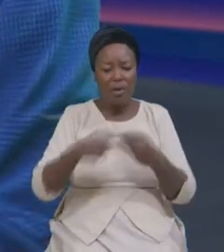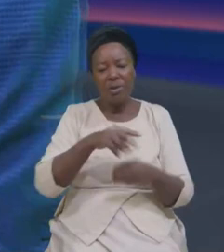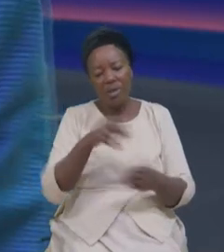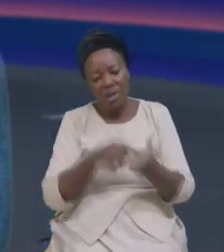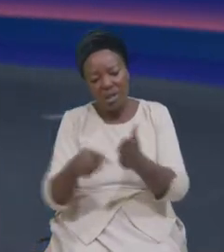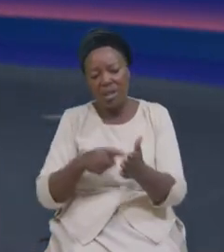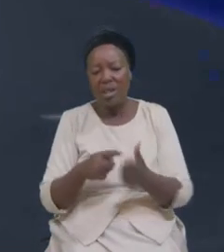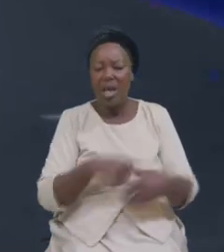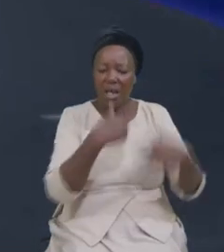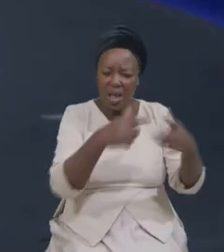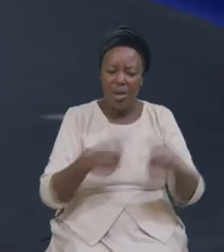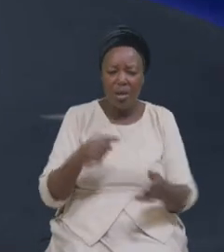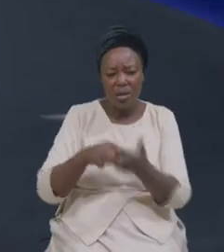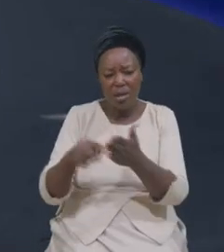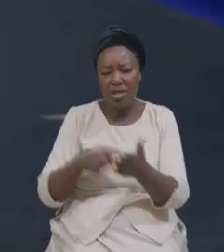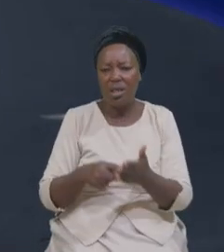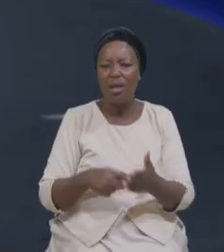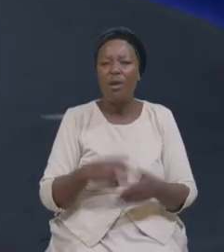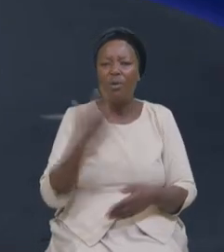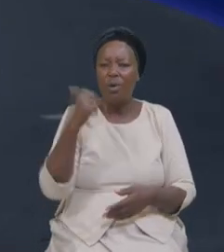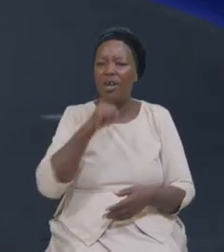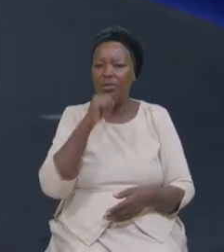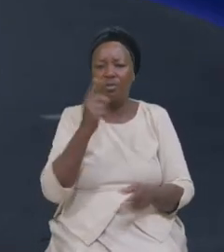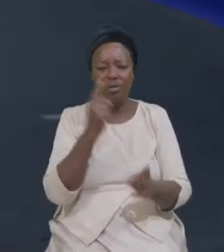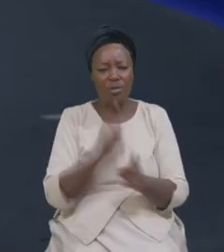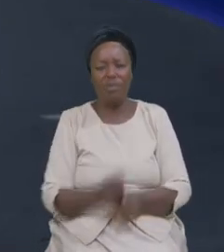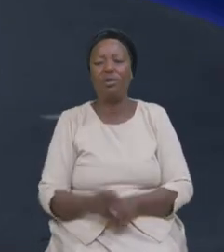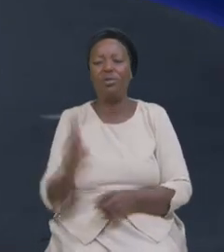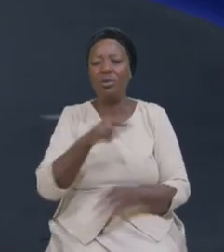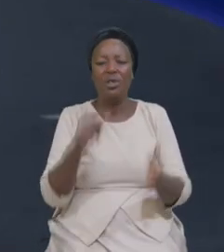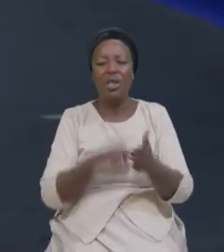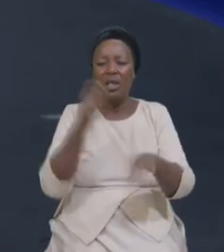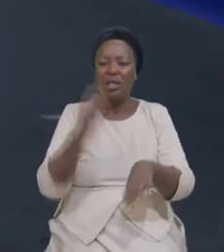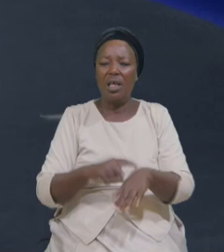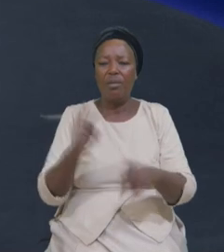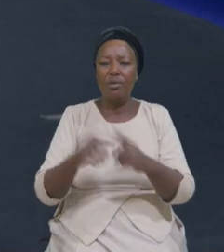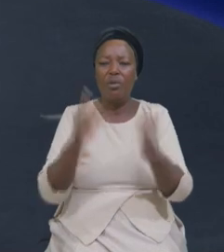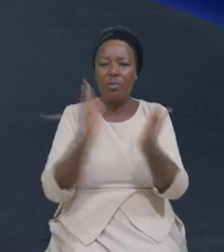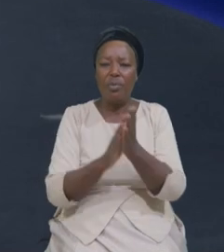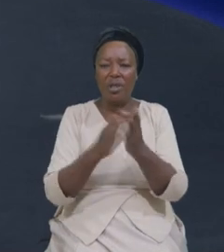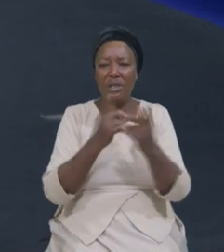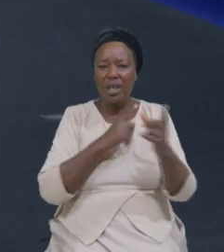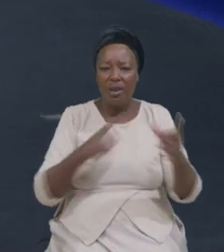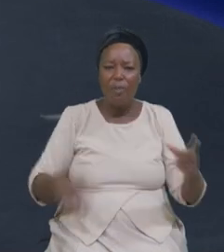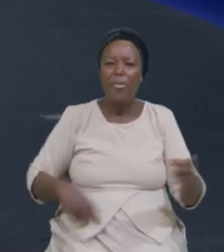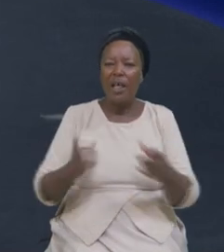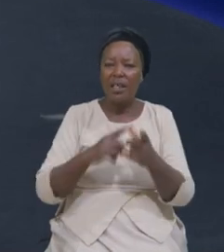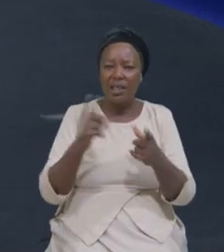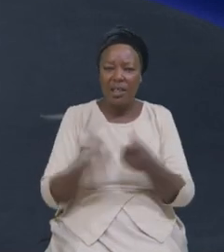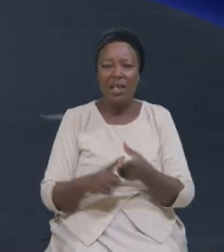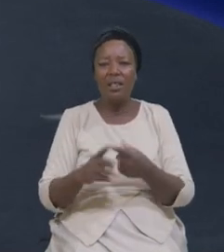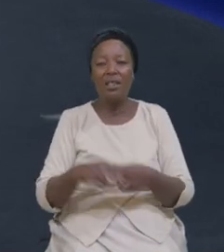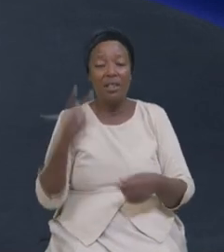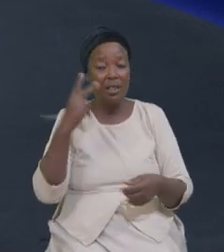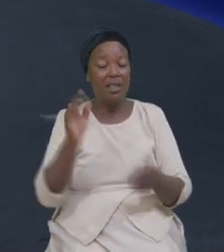God such a question, and what I don't know what to use for that kind of question, Jesus, God had been from all